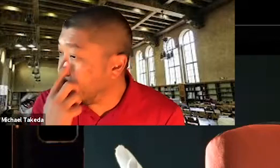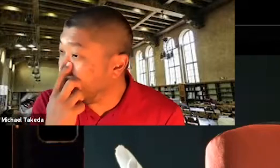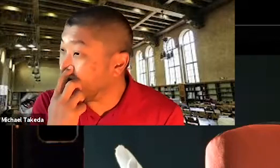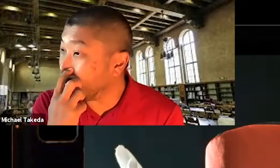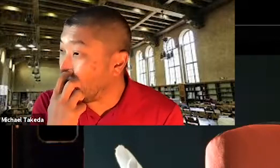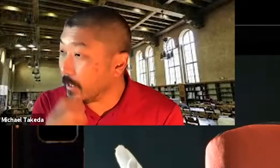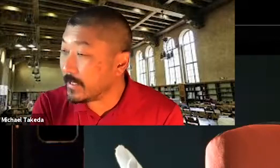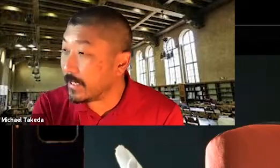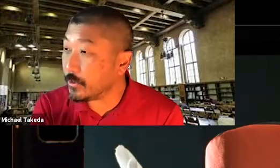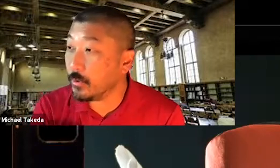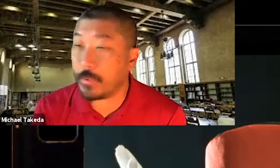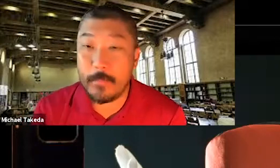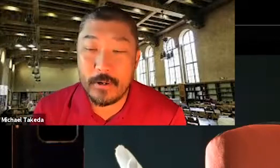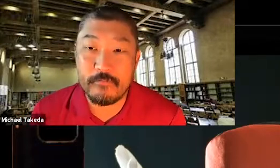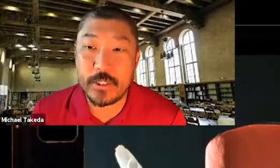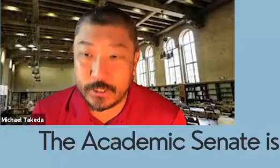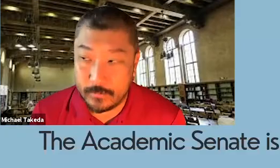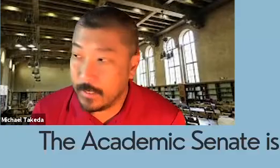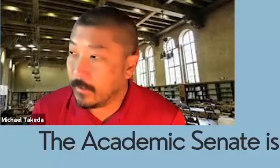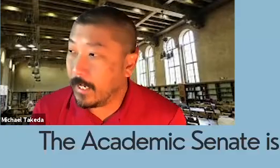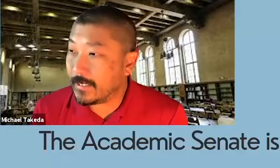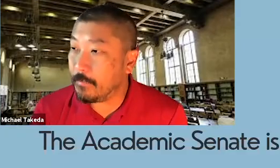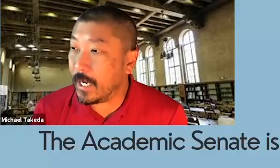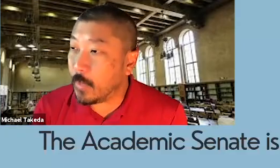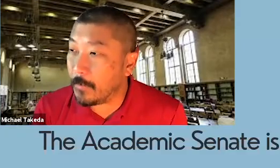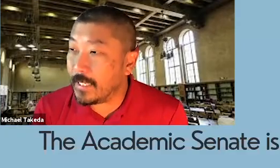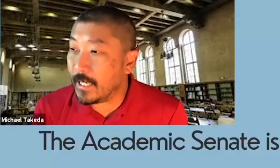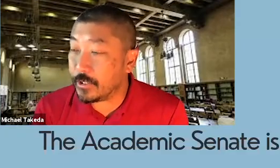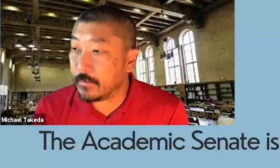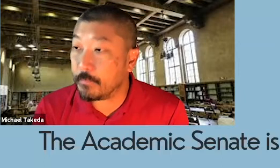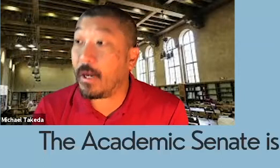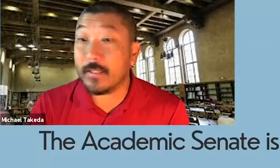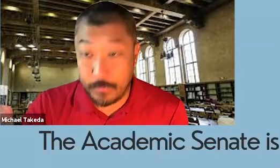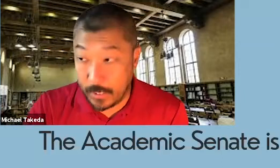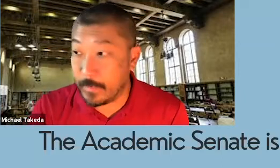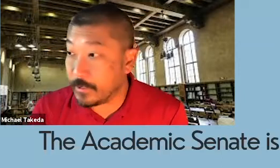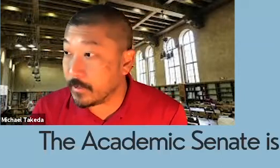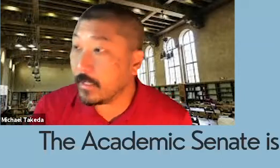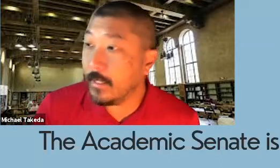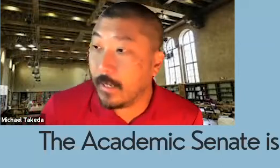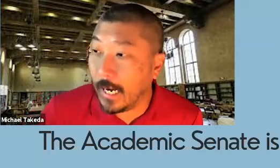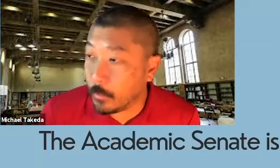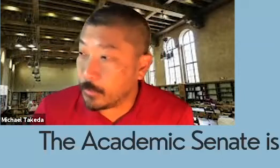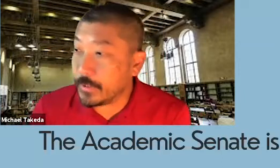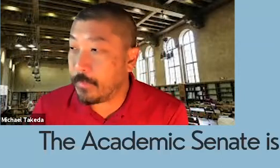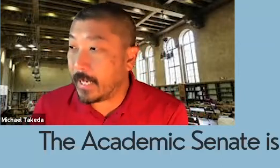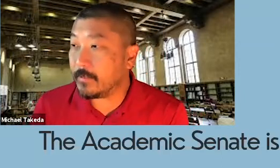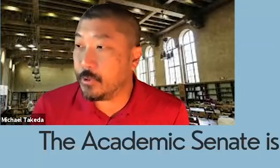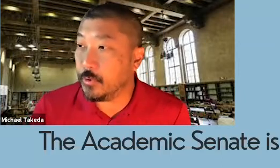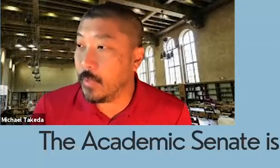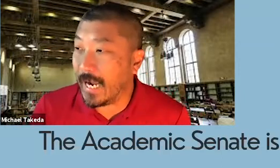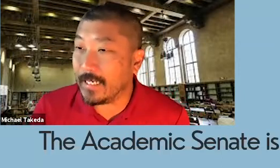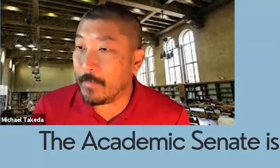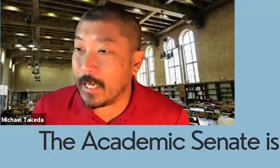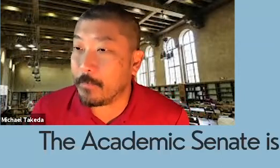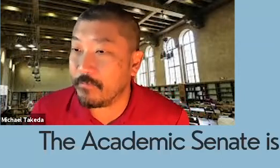Senate is an organization whose primary function is to make recommendations, policy recommendations, with respect